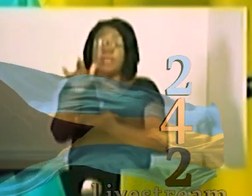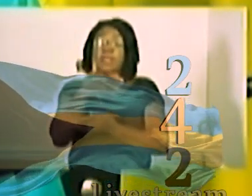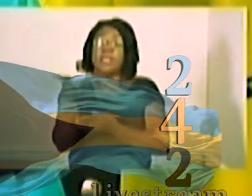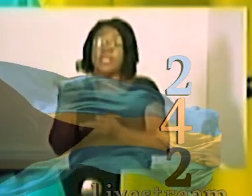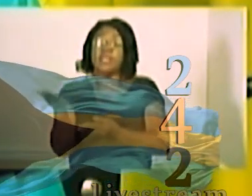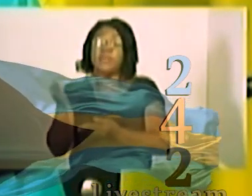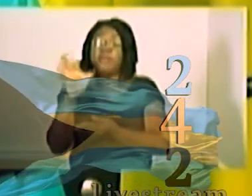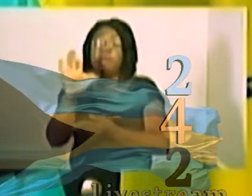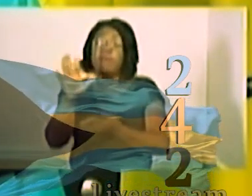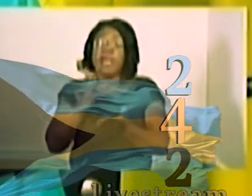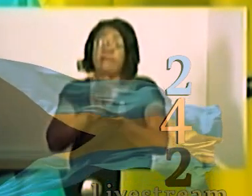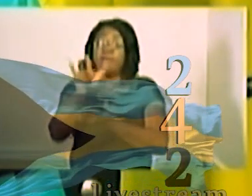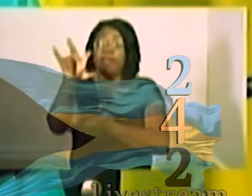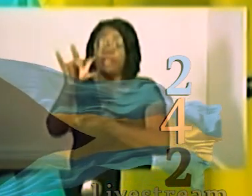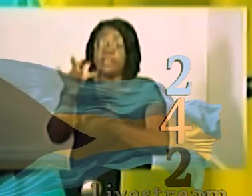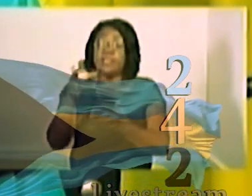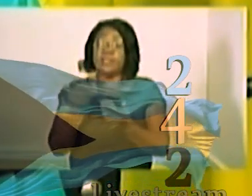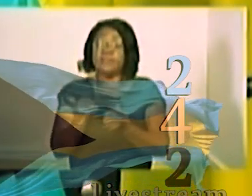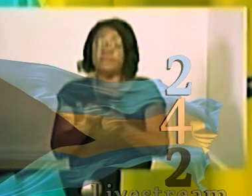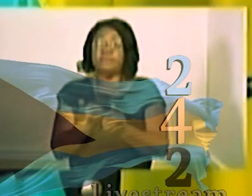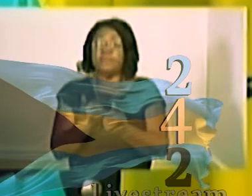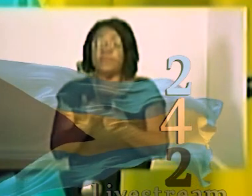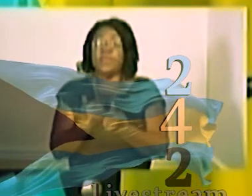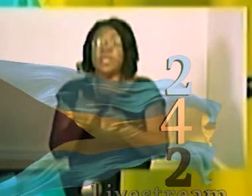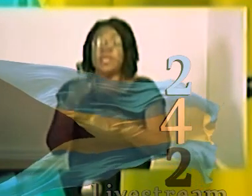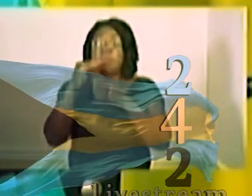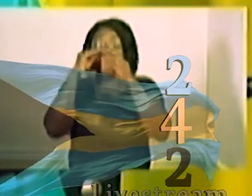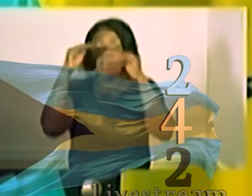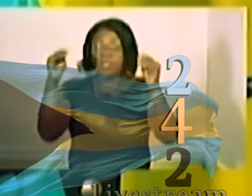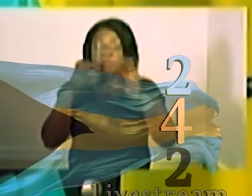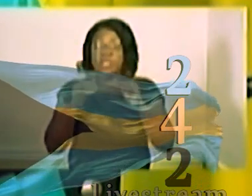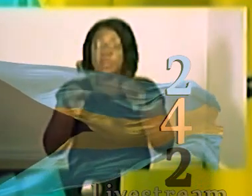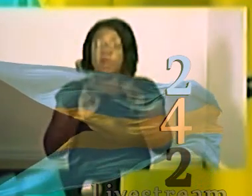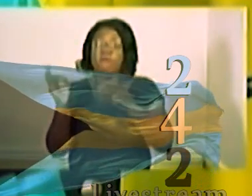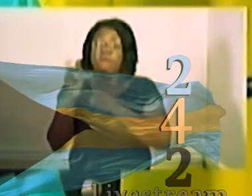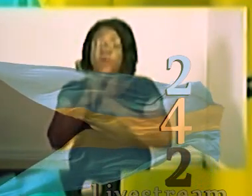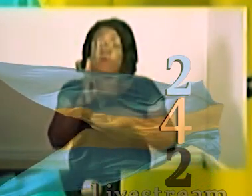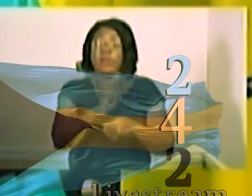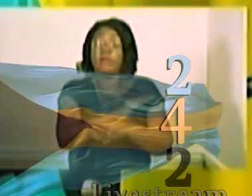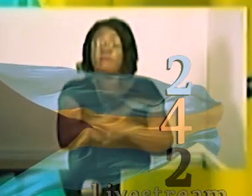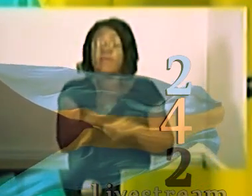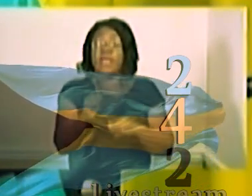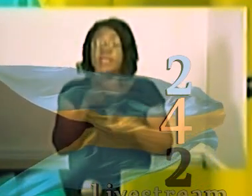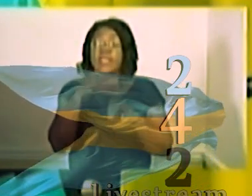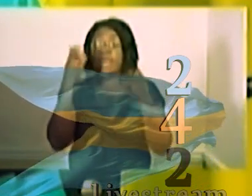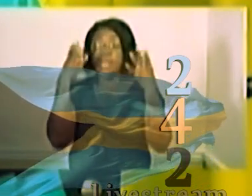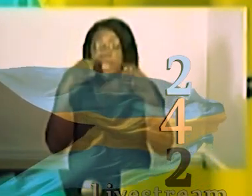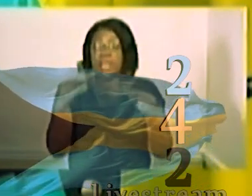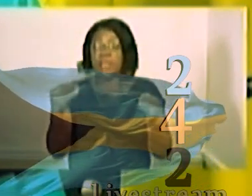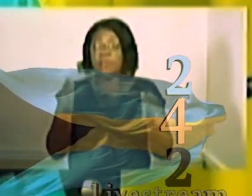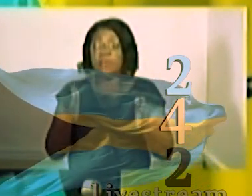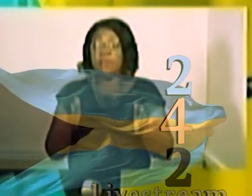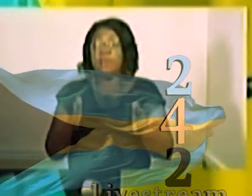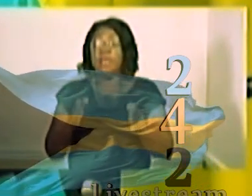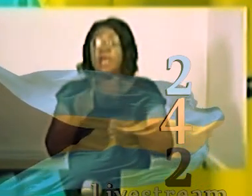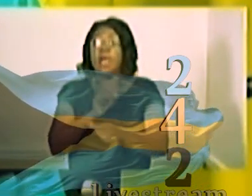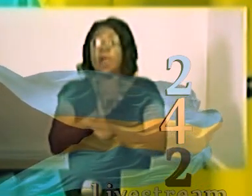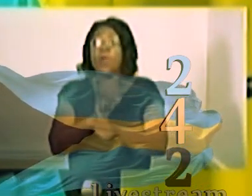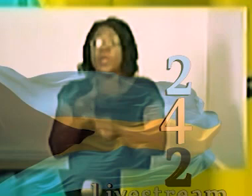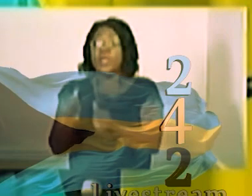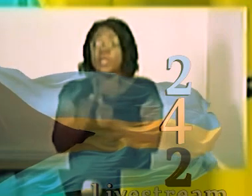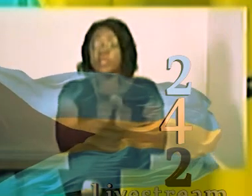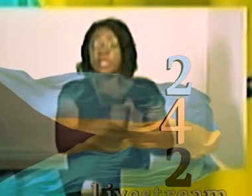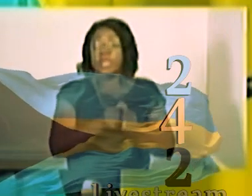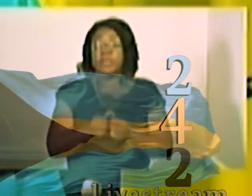5 flights thus far. The Ministry of Foreign Affairs and Health are working